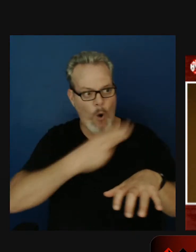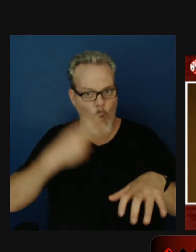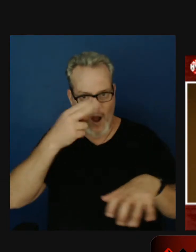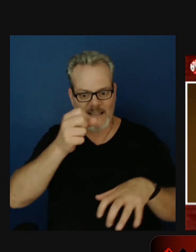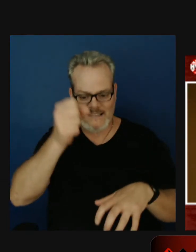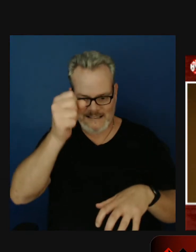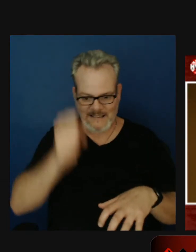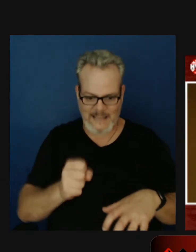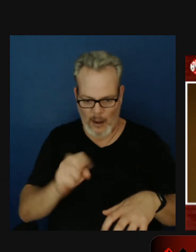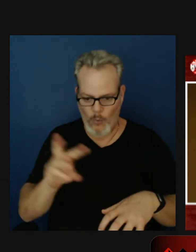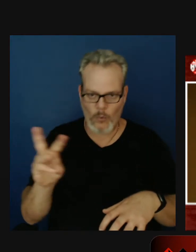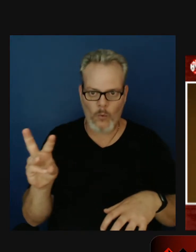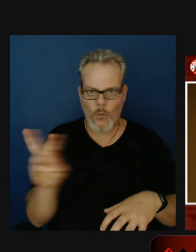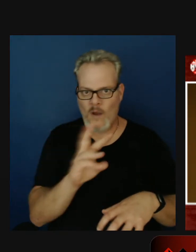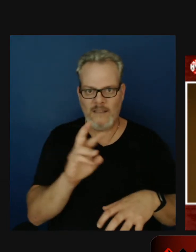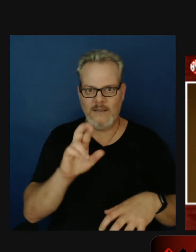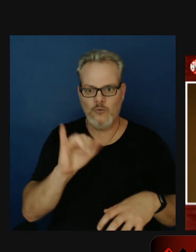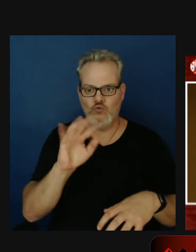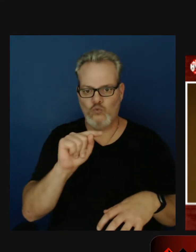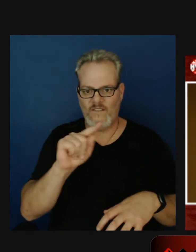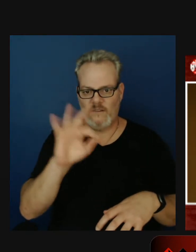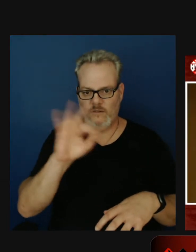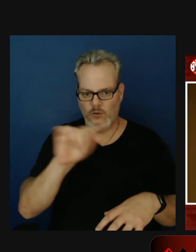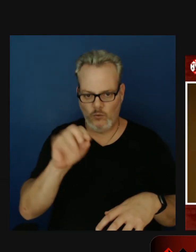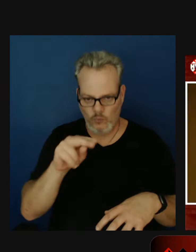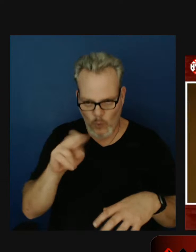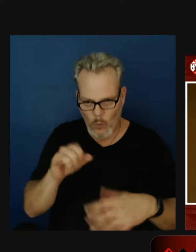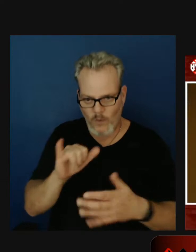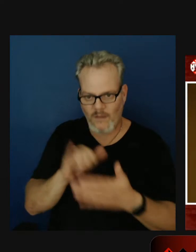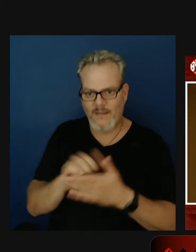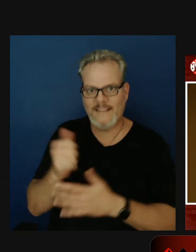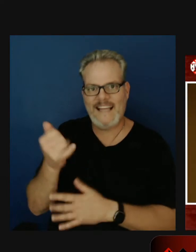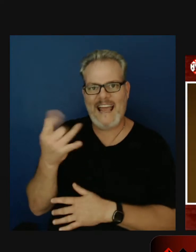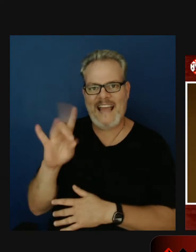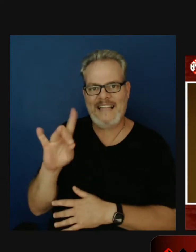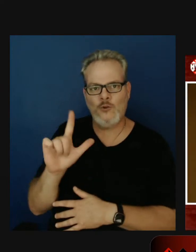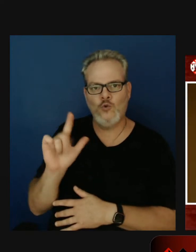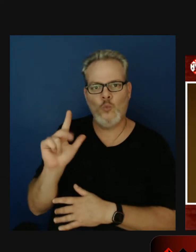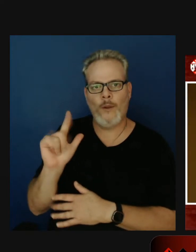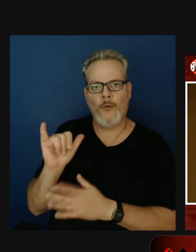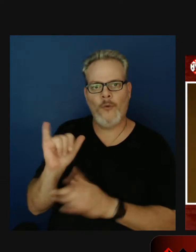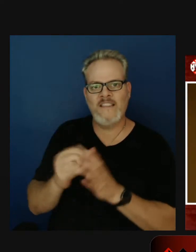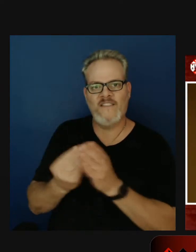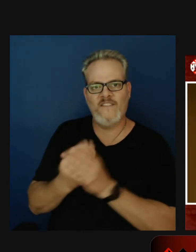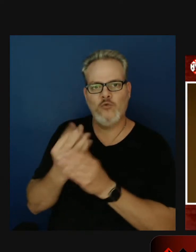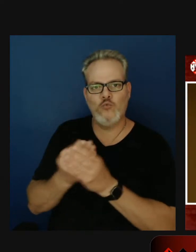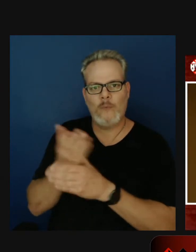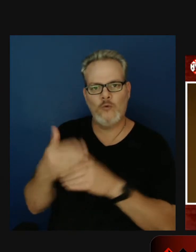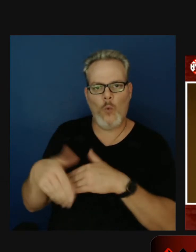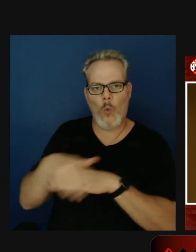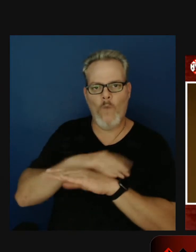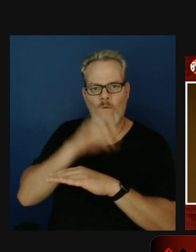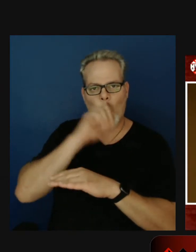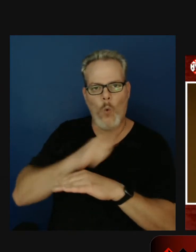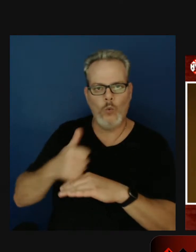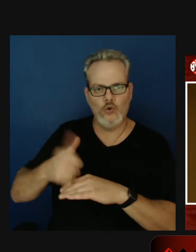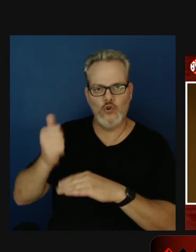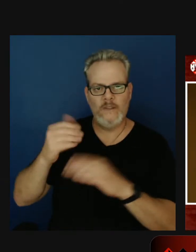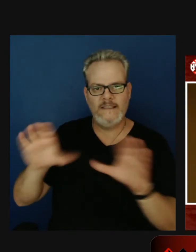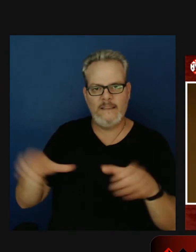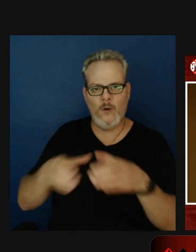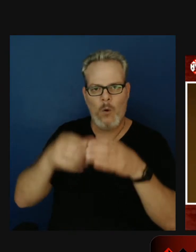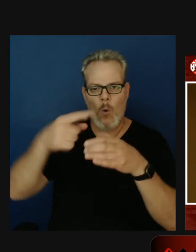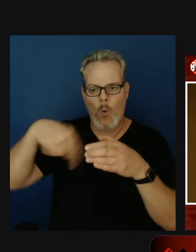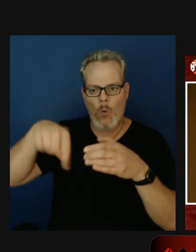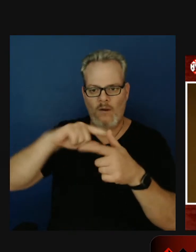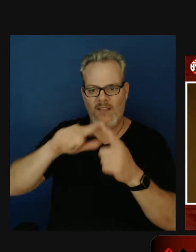been here, this is the lava plastid cones. This is the 1823 eruption riding up over an older cinder cone. And then this is just an aerial